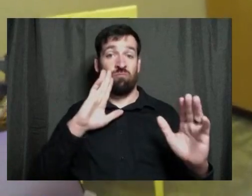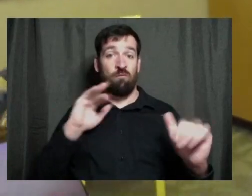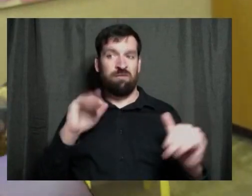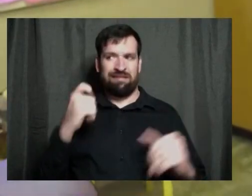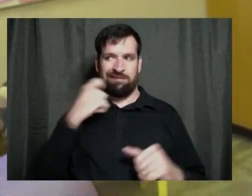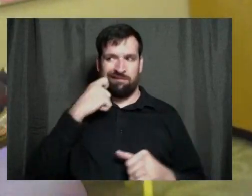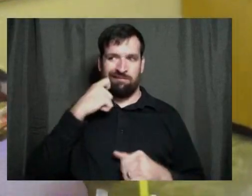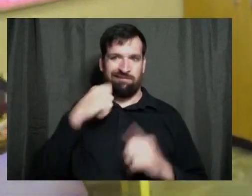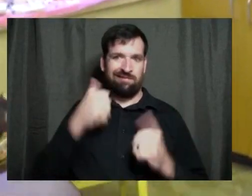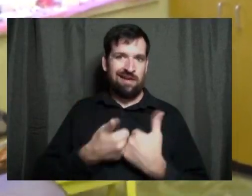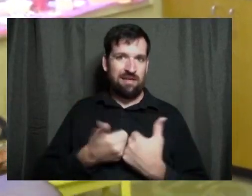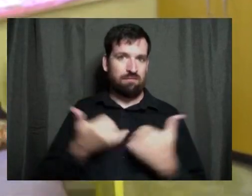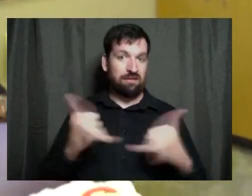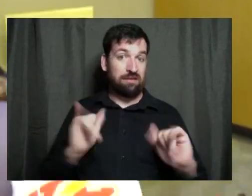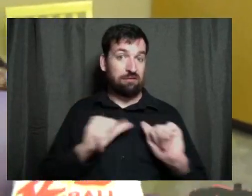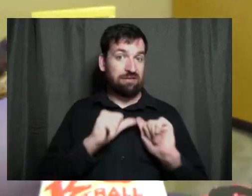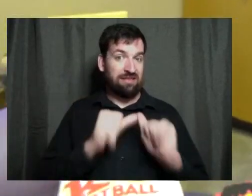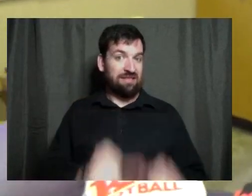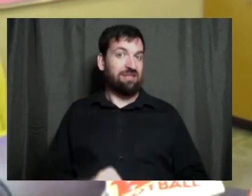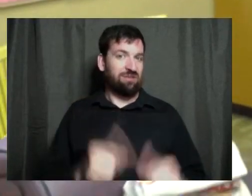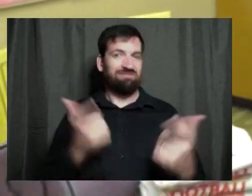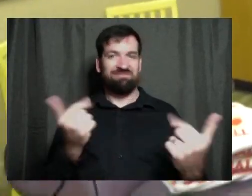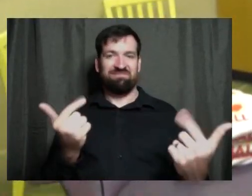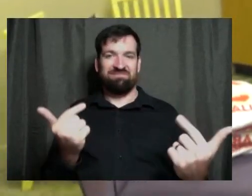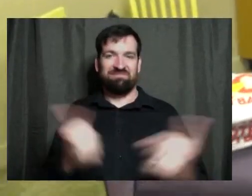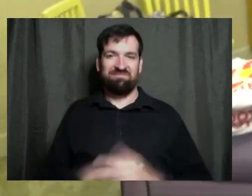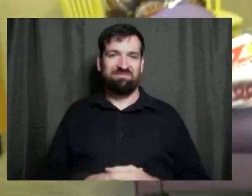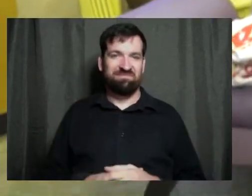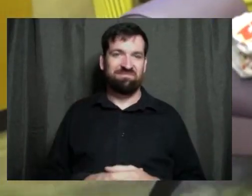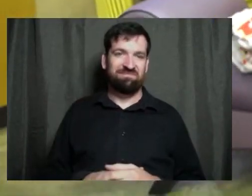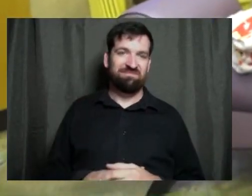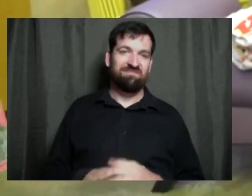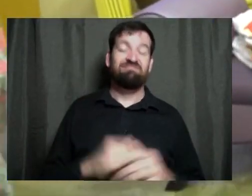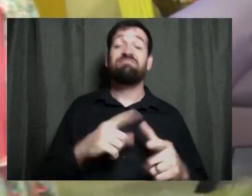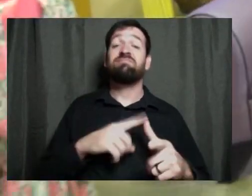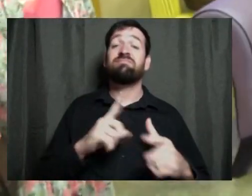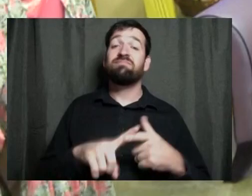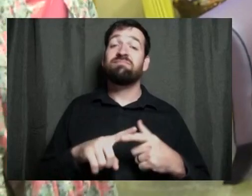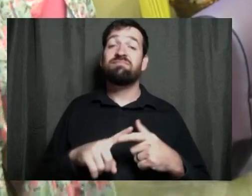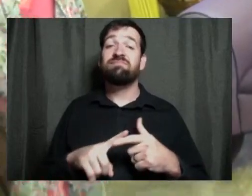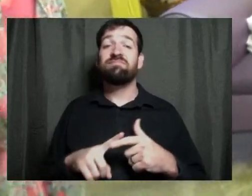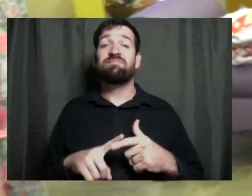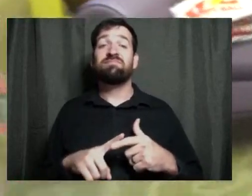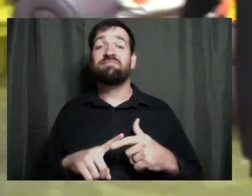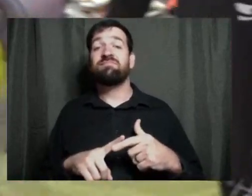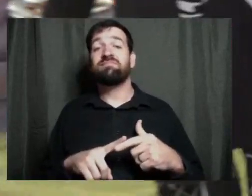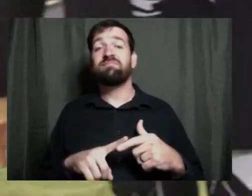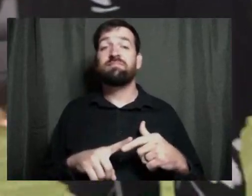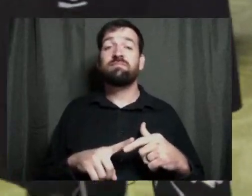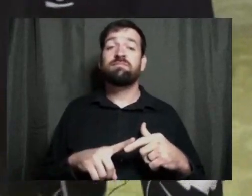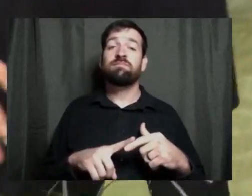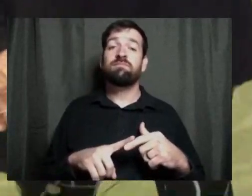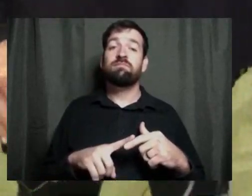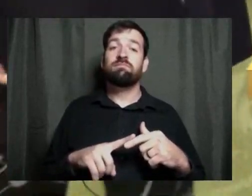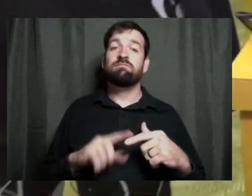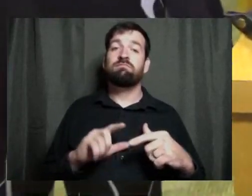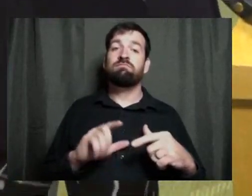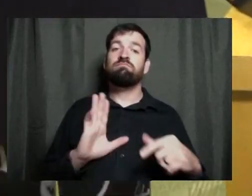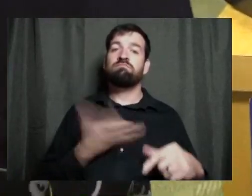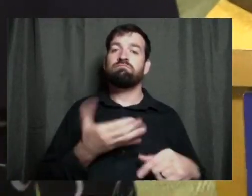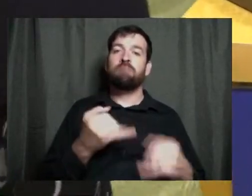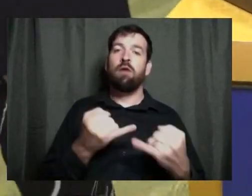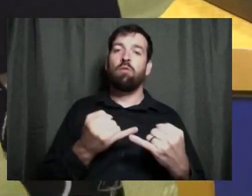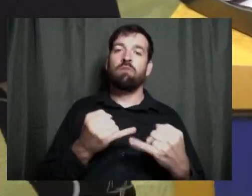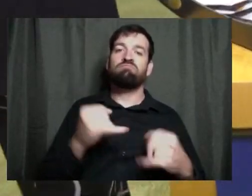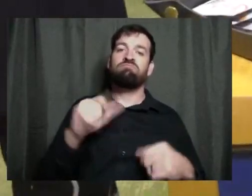still continue. And then we have our line of products here.